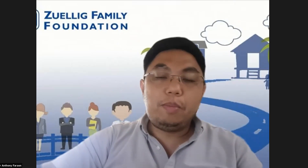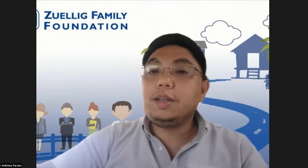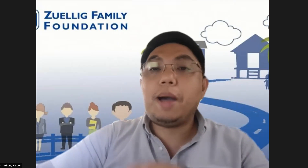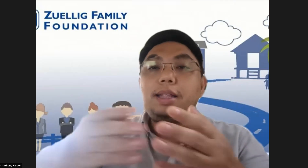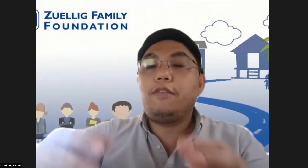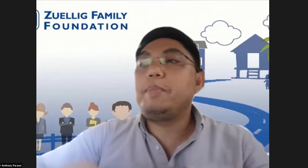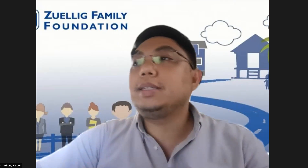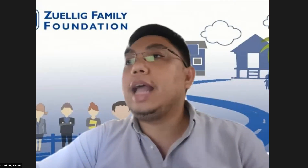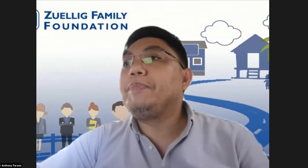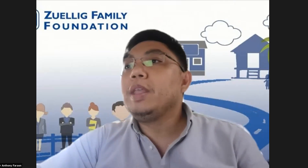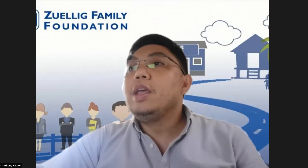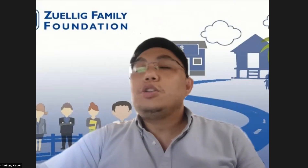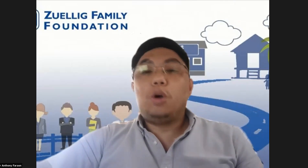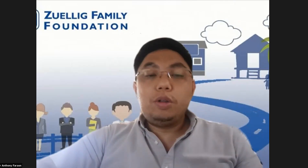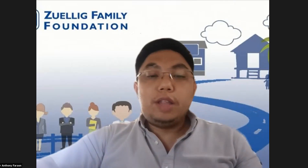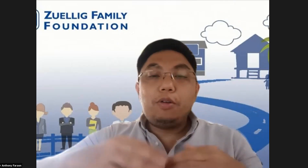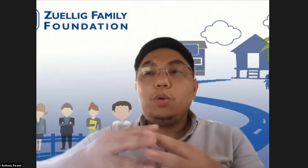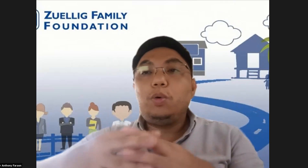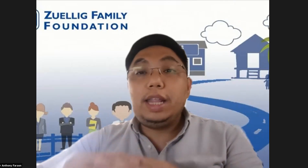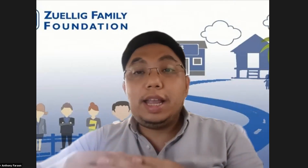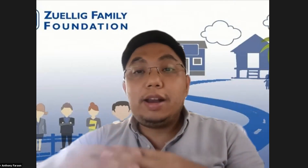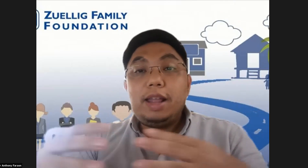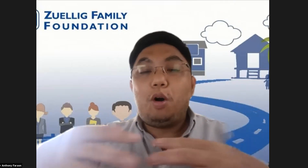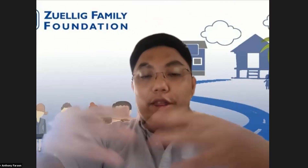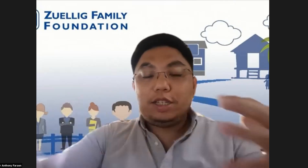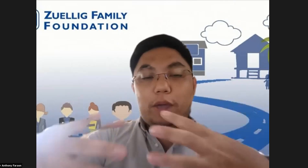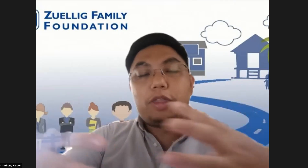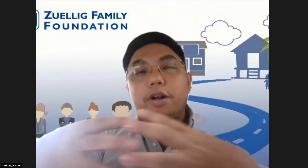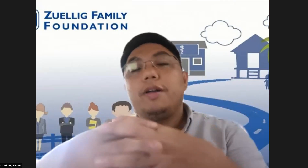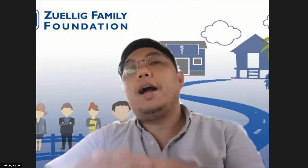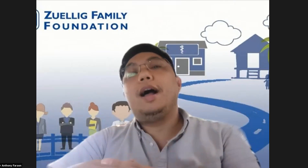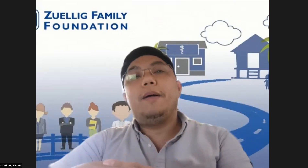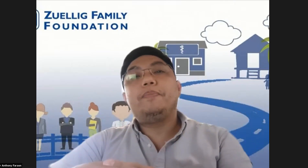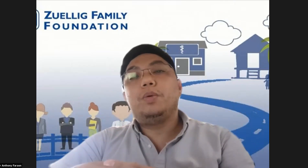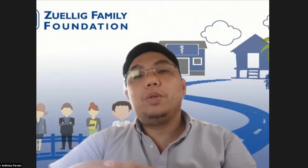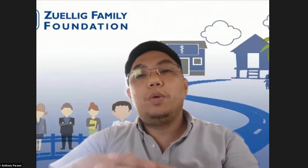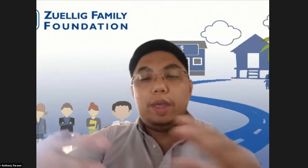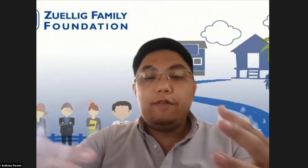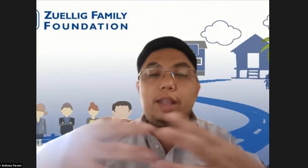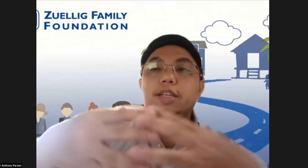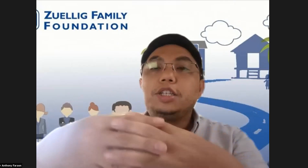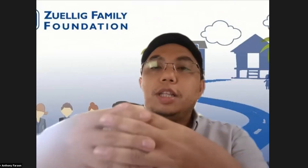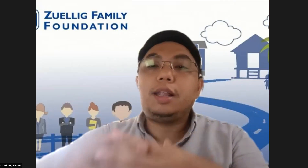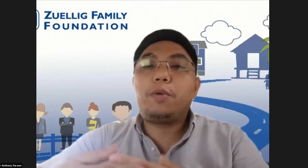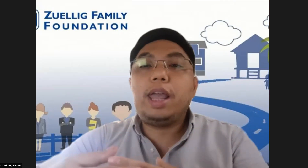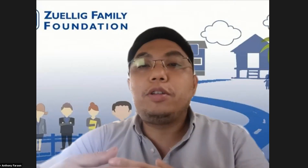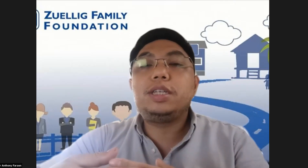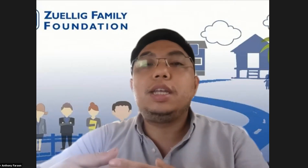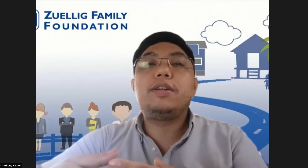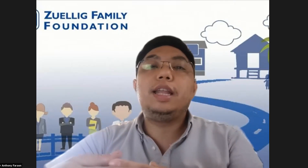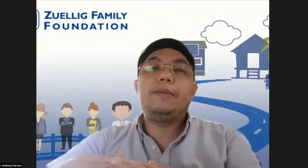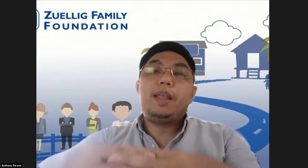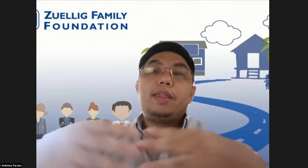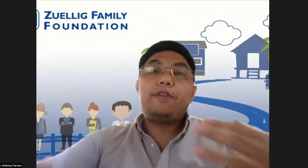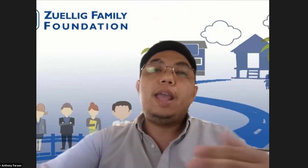the municipality of Pagsangan. So now to integrate po all this together, to weave it such that we're able to